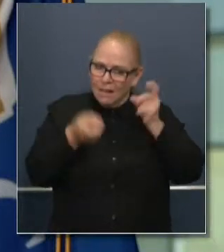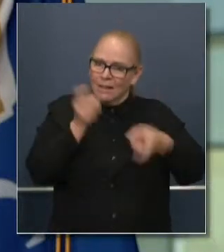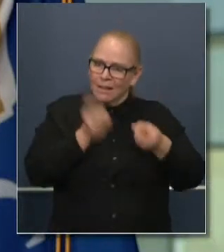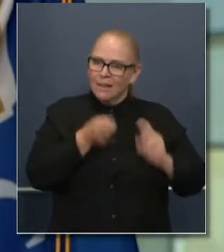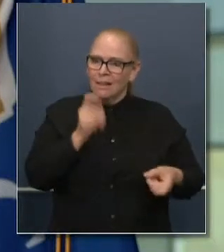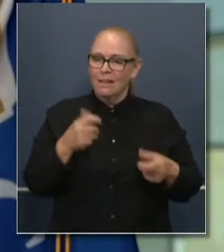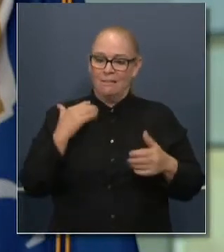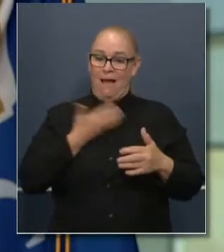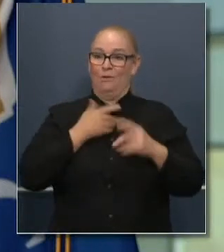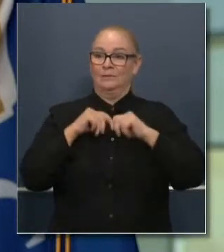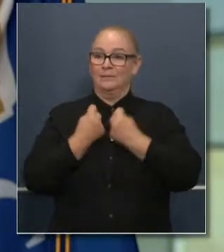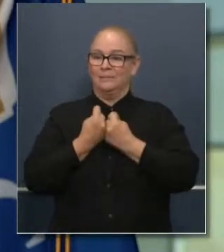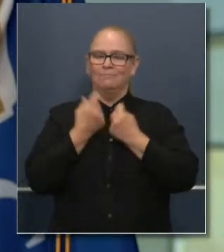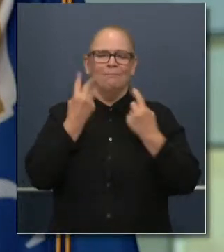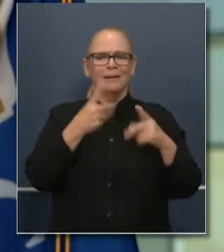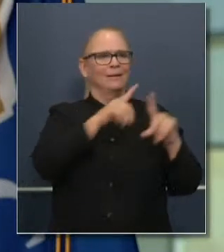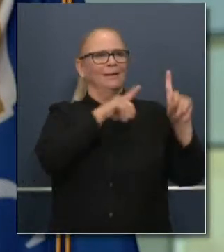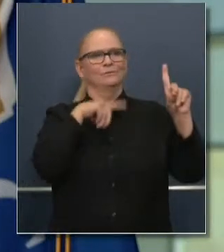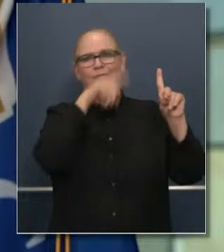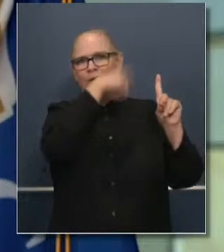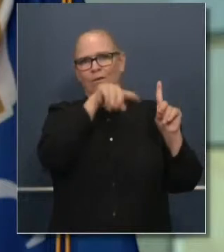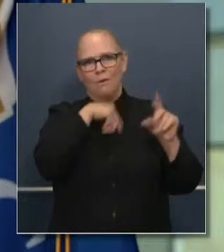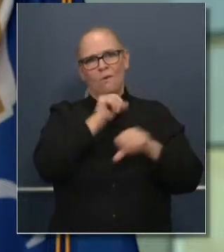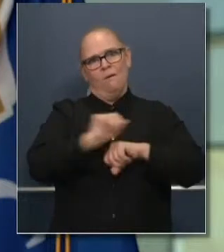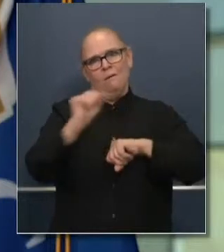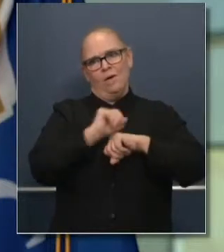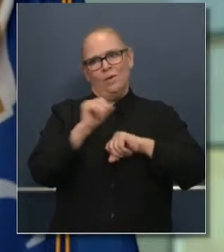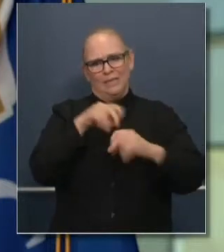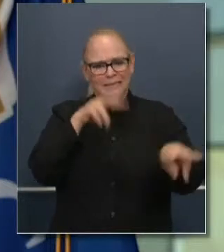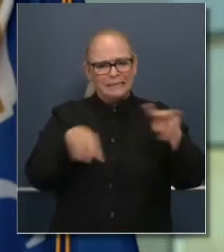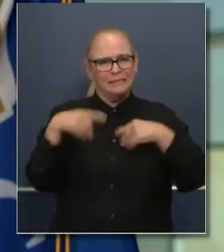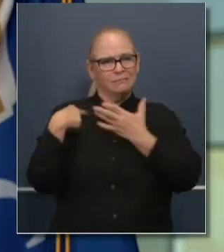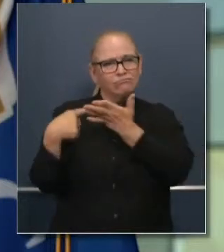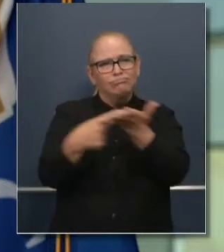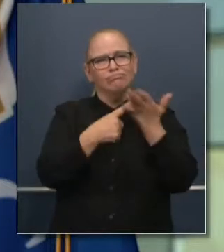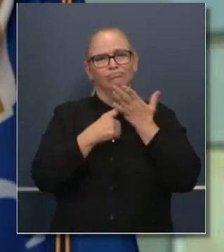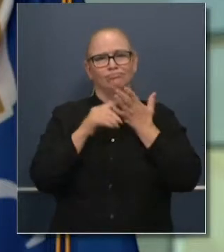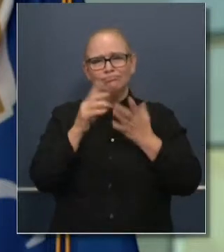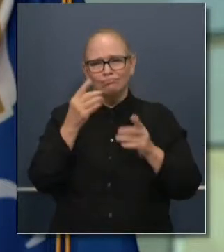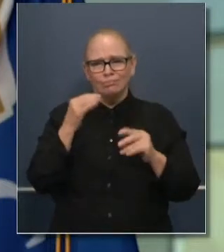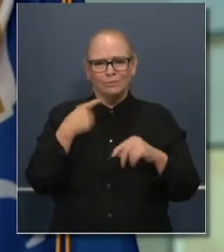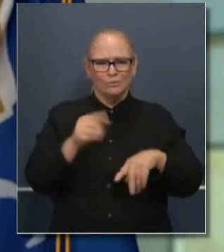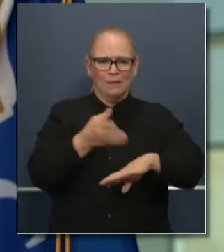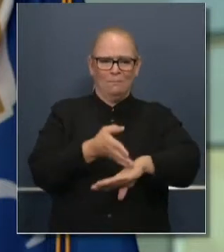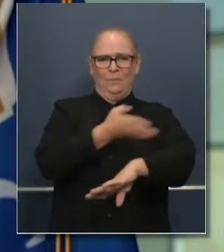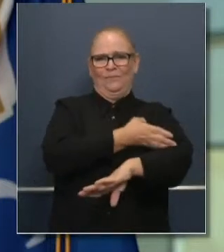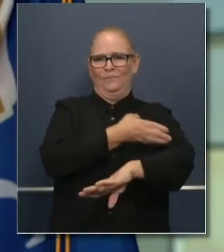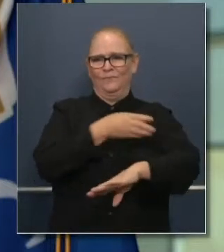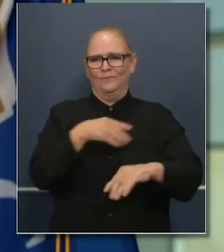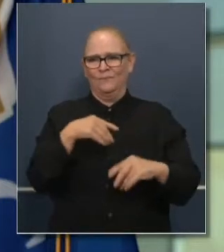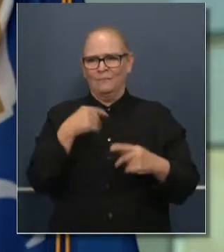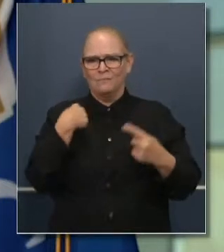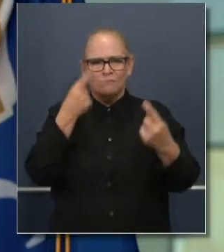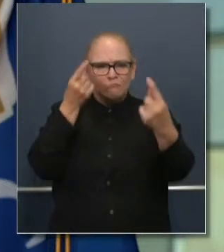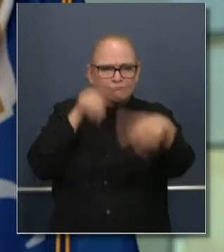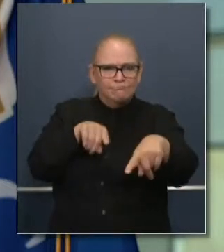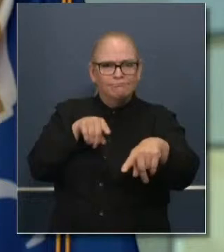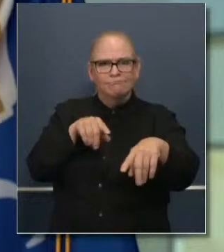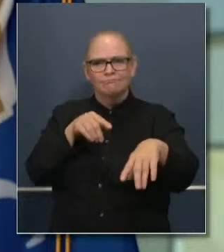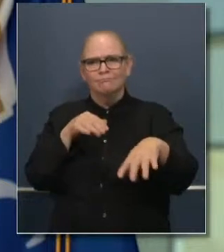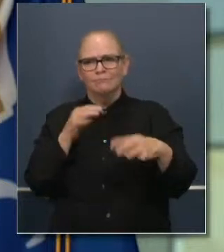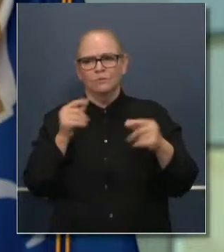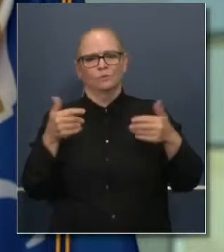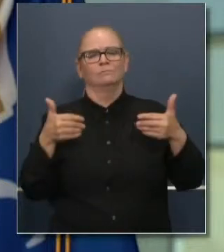representative staffs in the legislature to see where we can find common ground to move forward with the